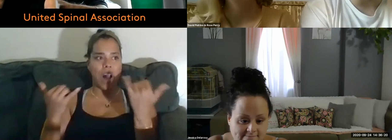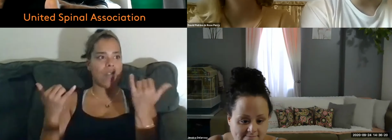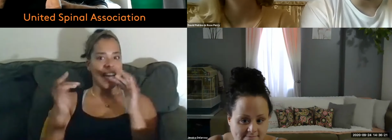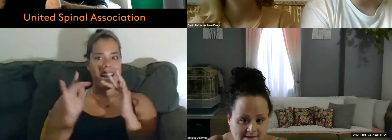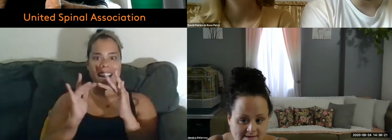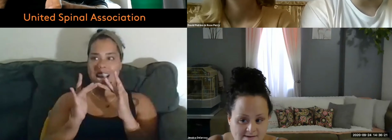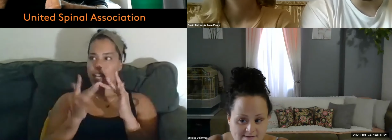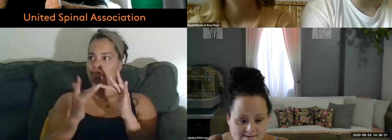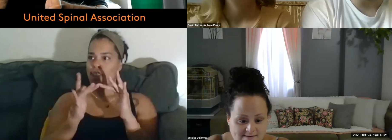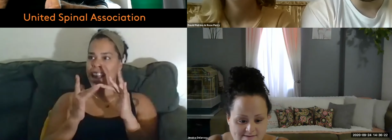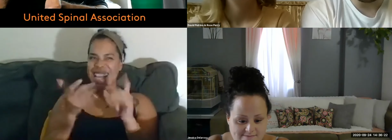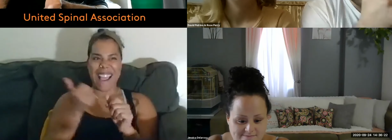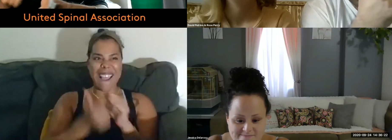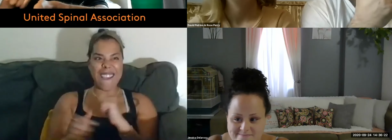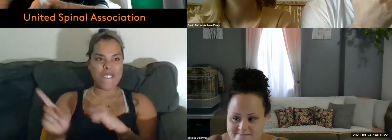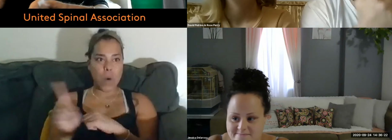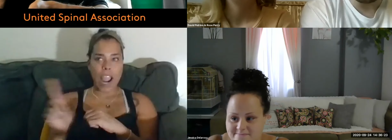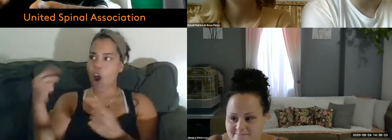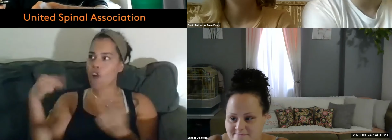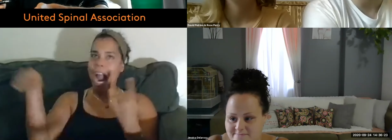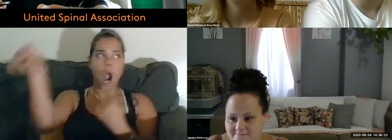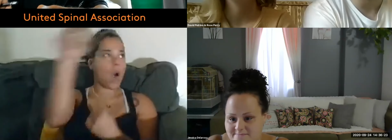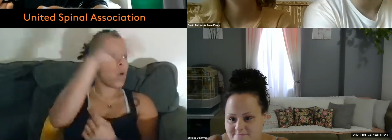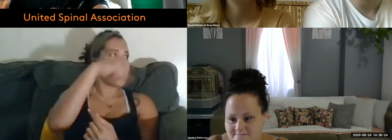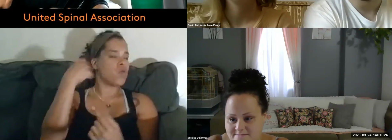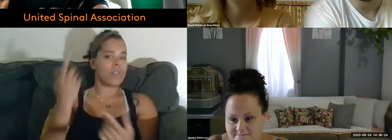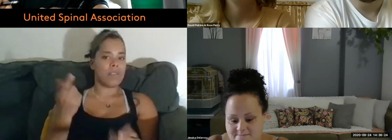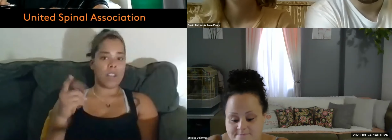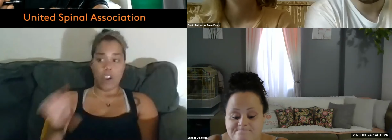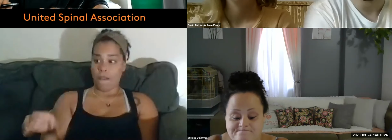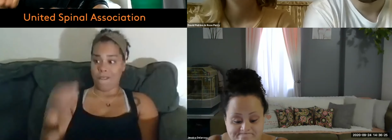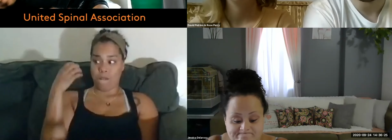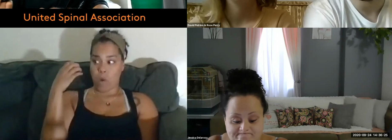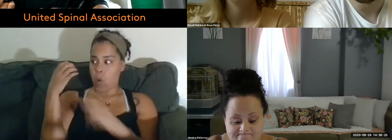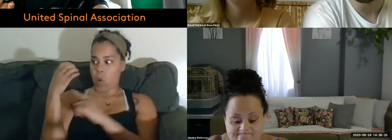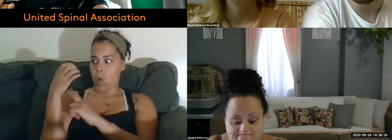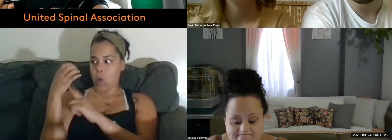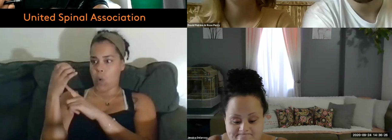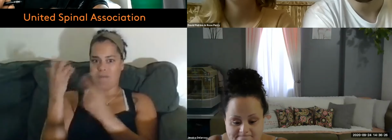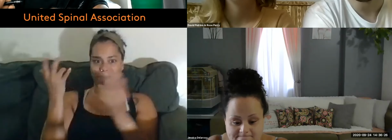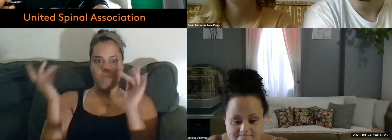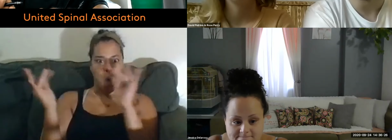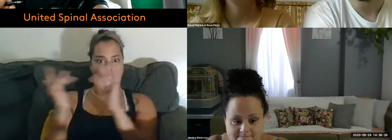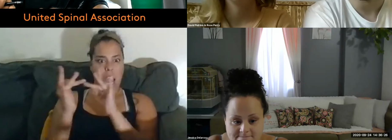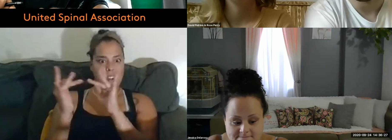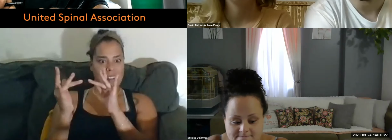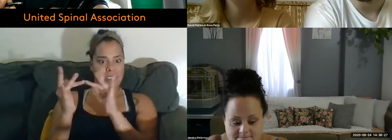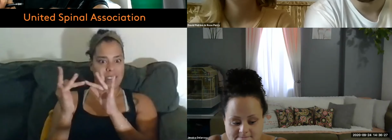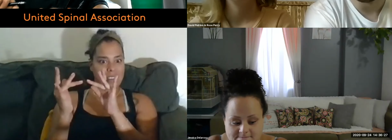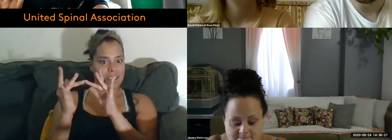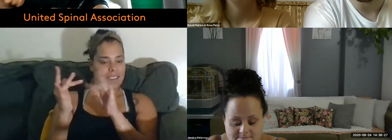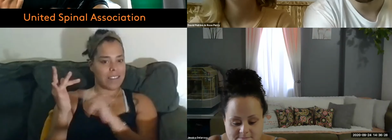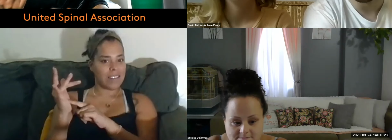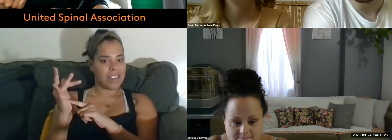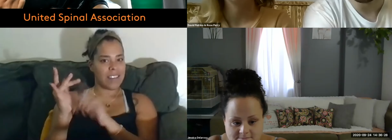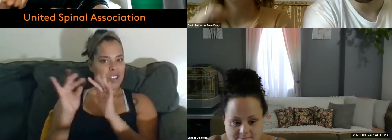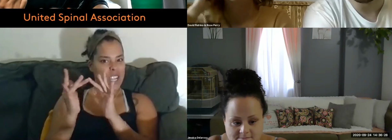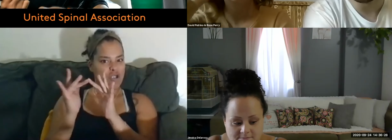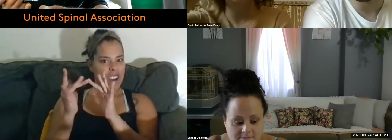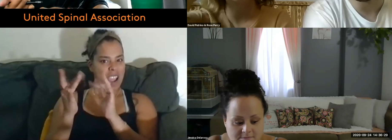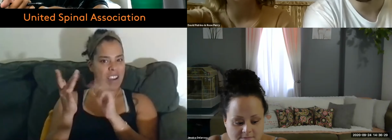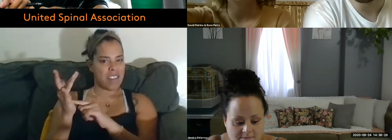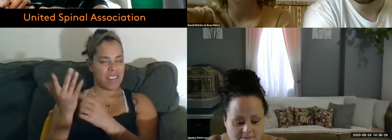Literally. That you pick up your phone, you're connected to some kind of internet access. So there's no